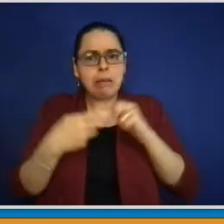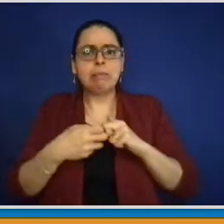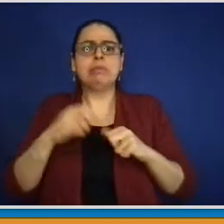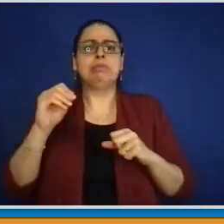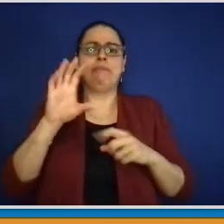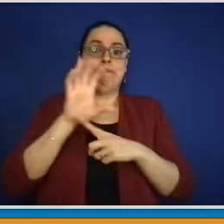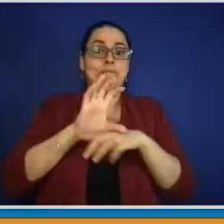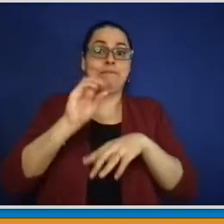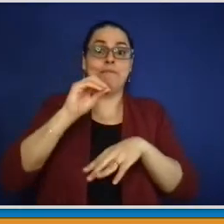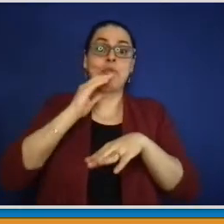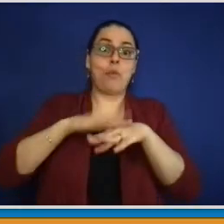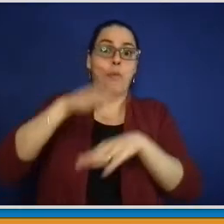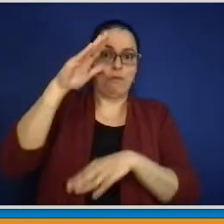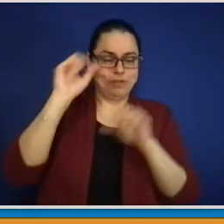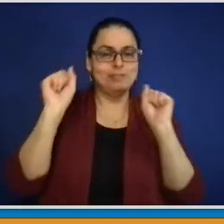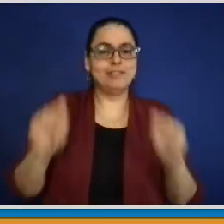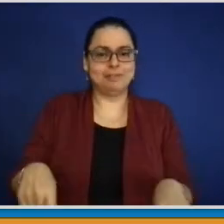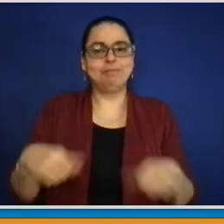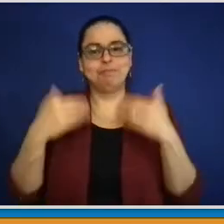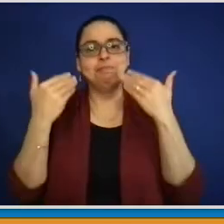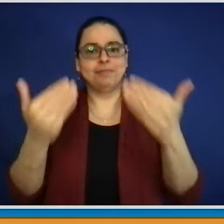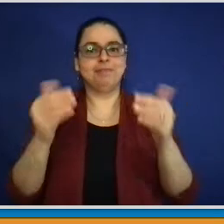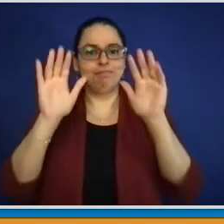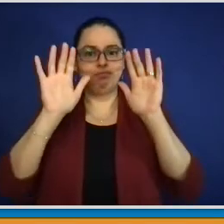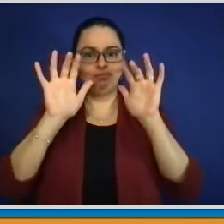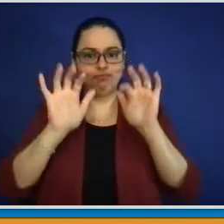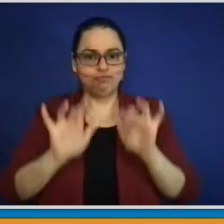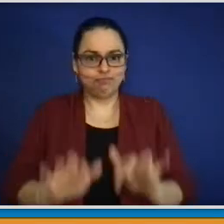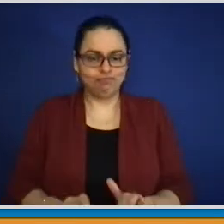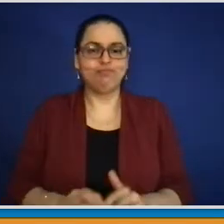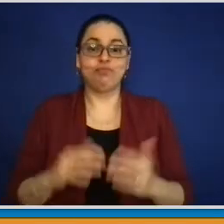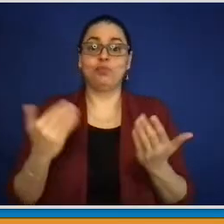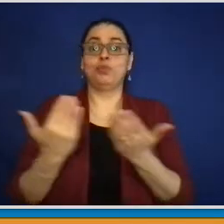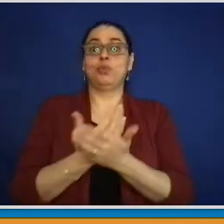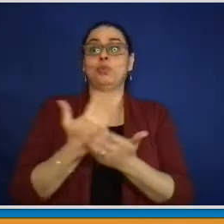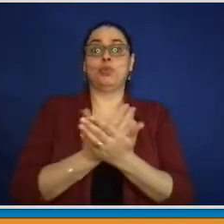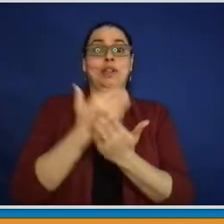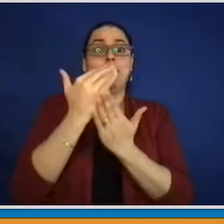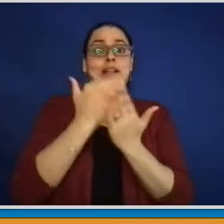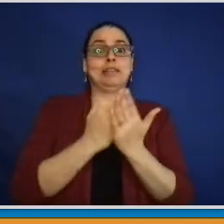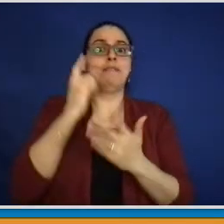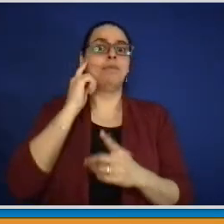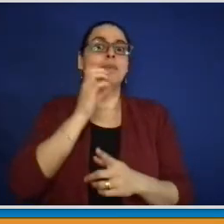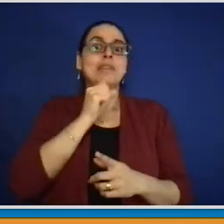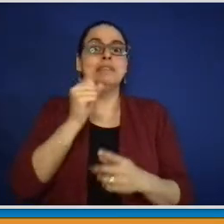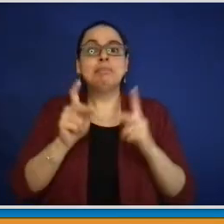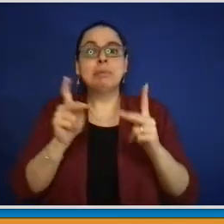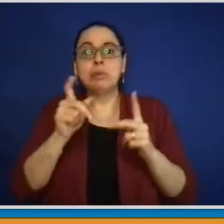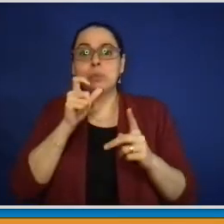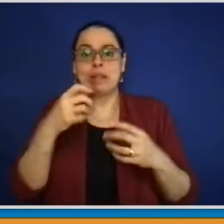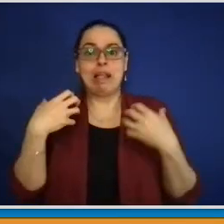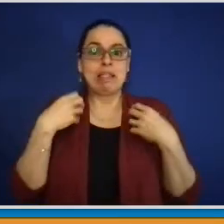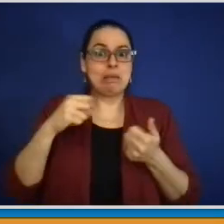of eligibility. If you are eligible at any age because of an underlying health situation, a doctor's letter,